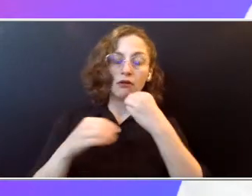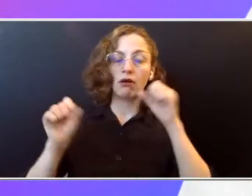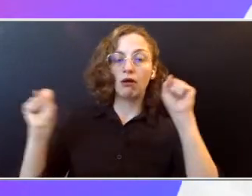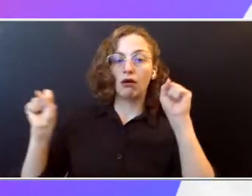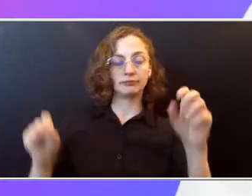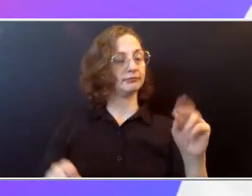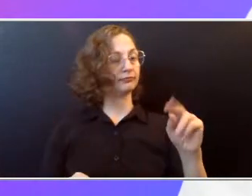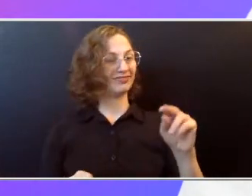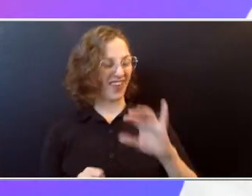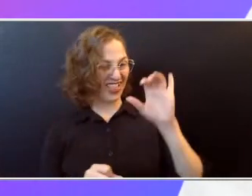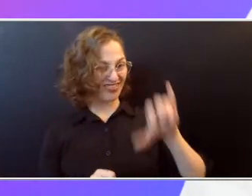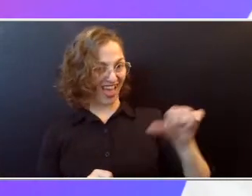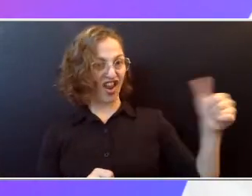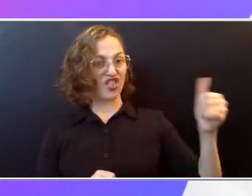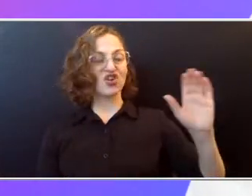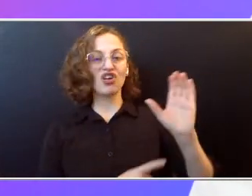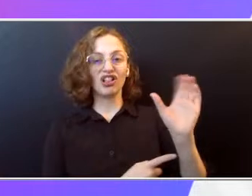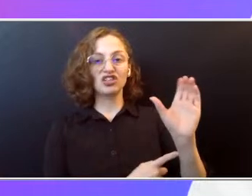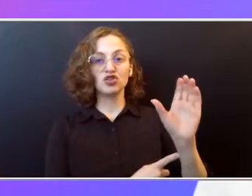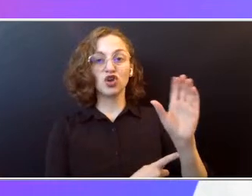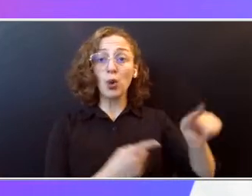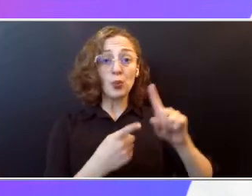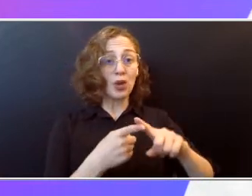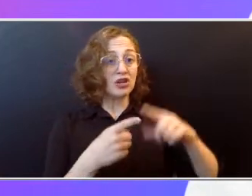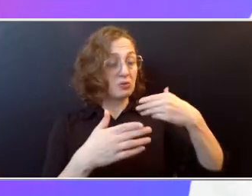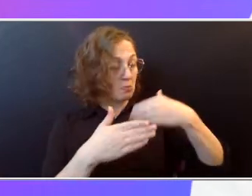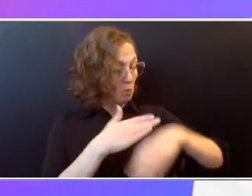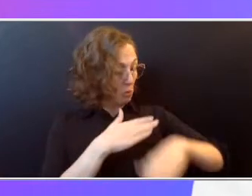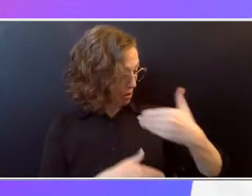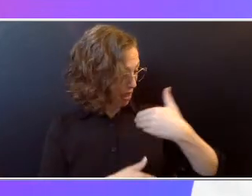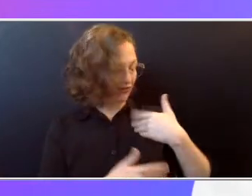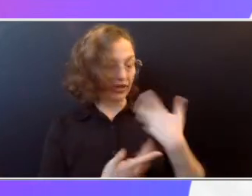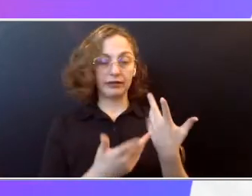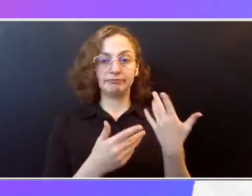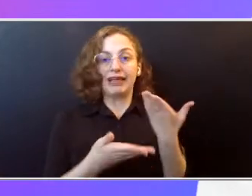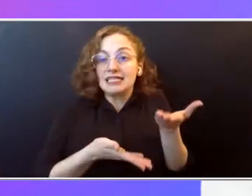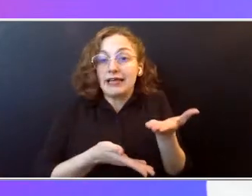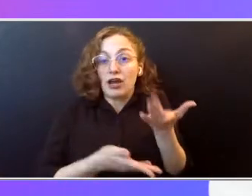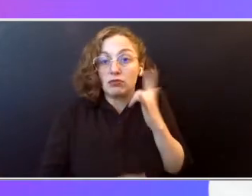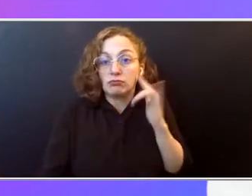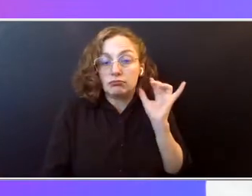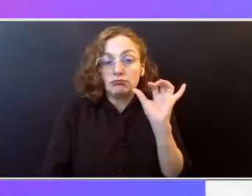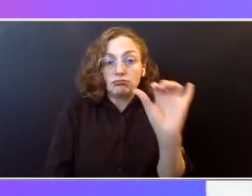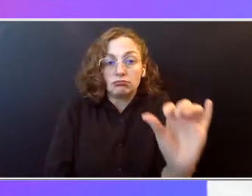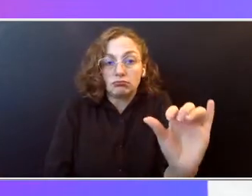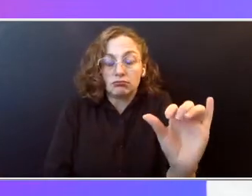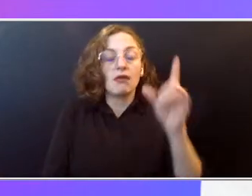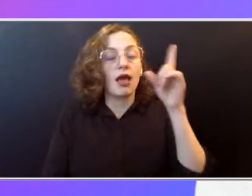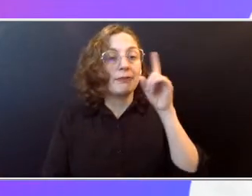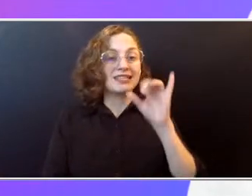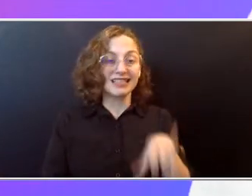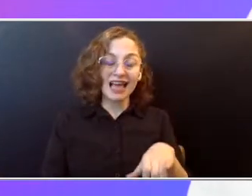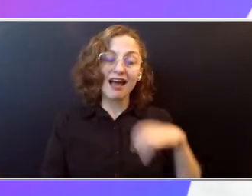your whole life basically. It doesn't change that much. And because of that, in Europe and in Canada,